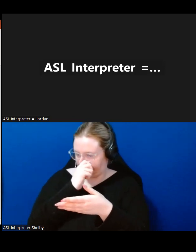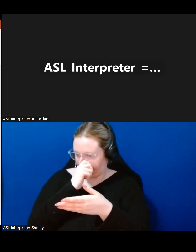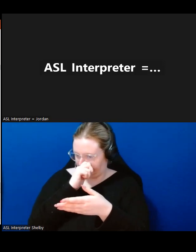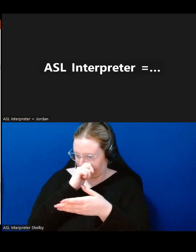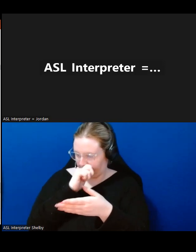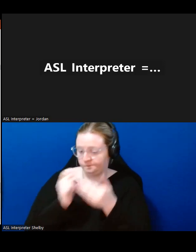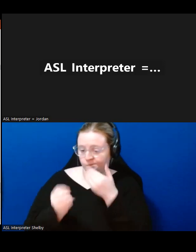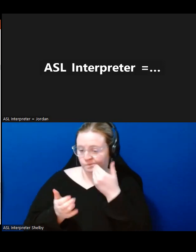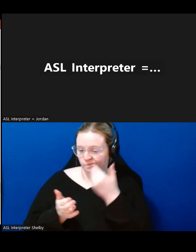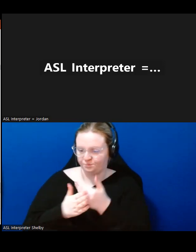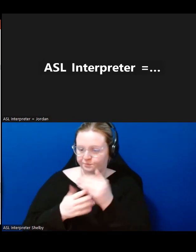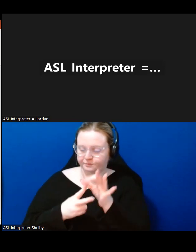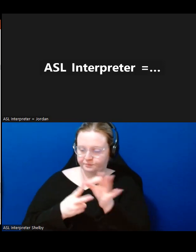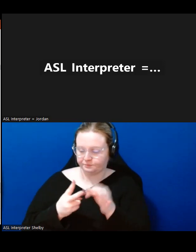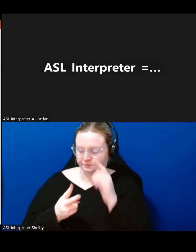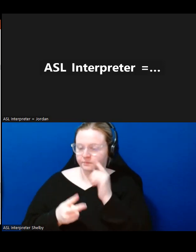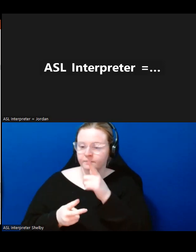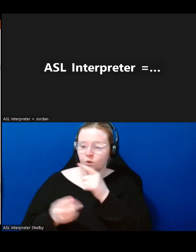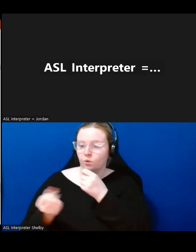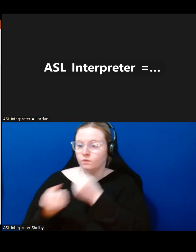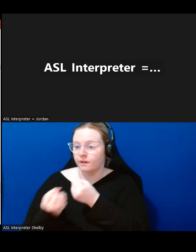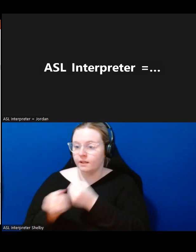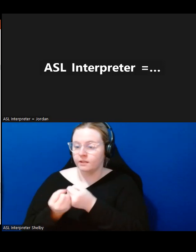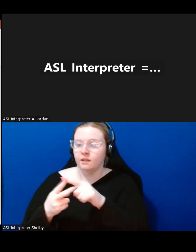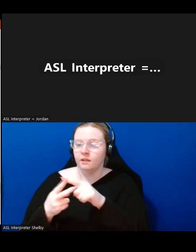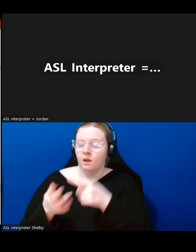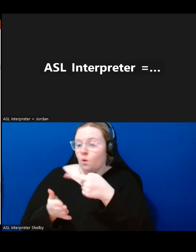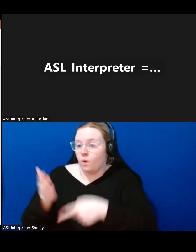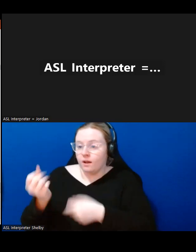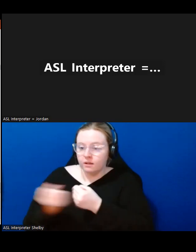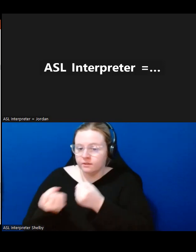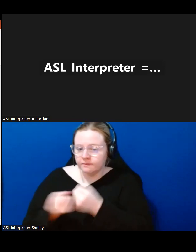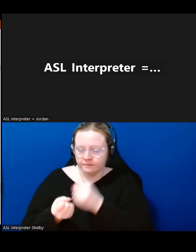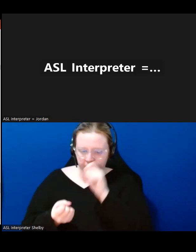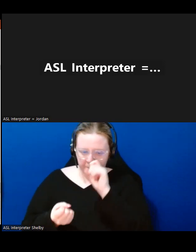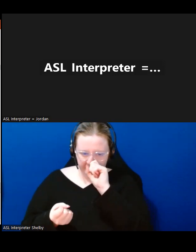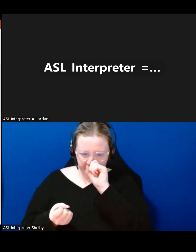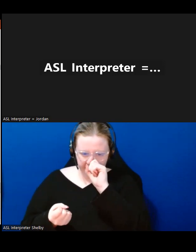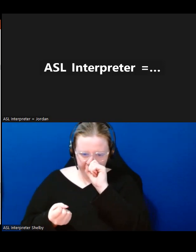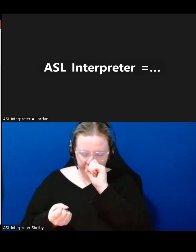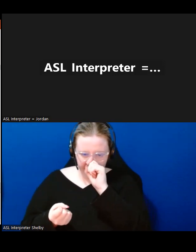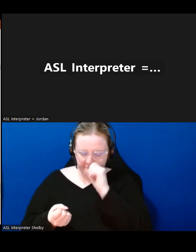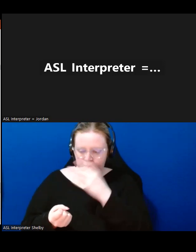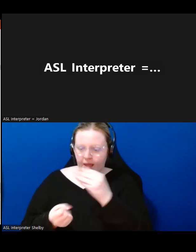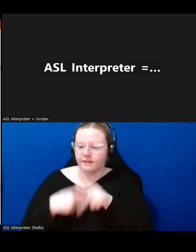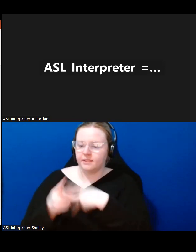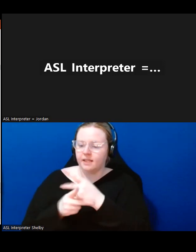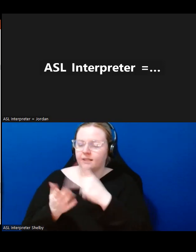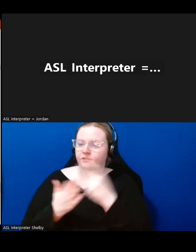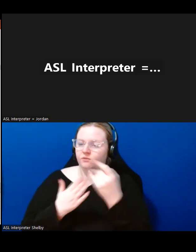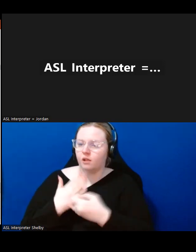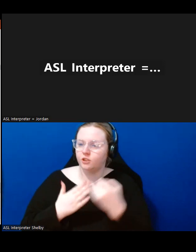who's getting funded, what kinds of things are funded, and to get ideas for the types of projects that you might want